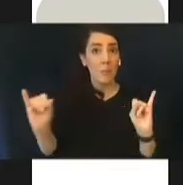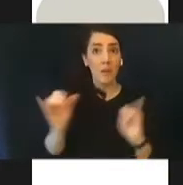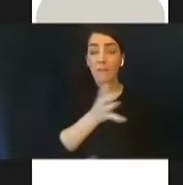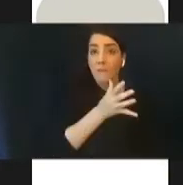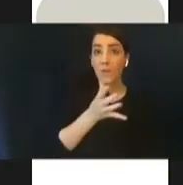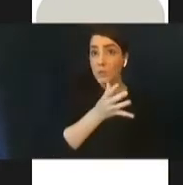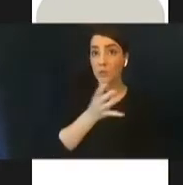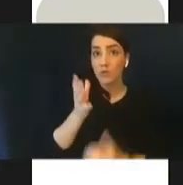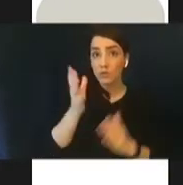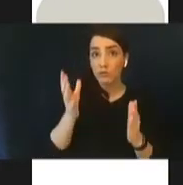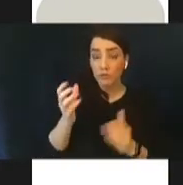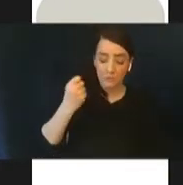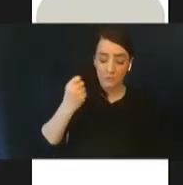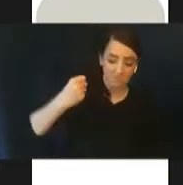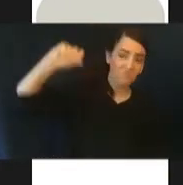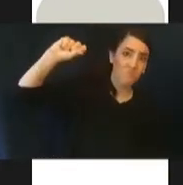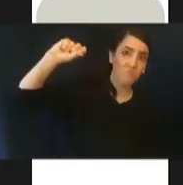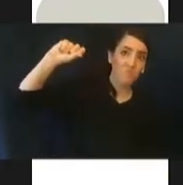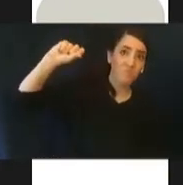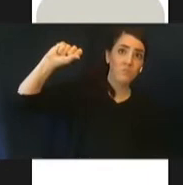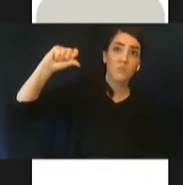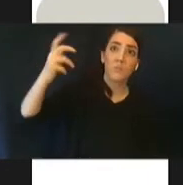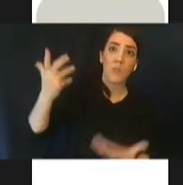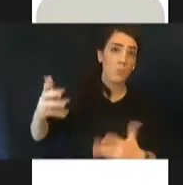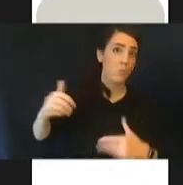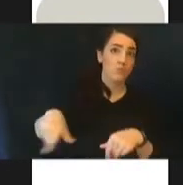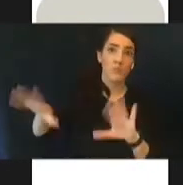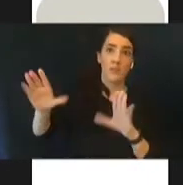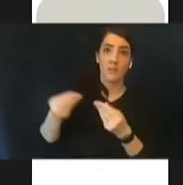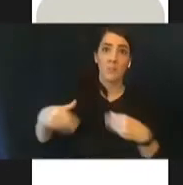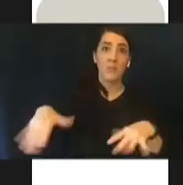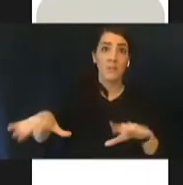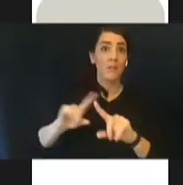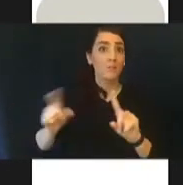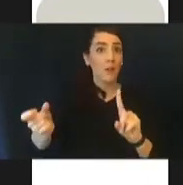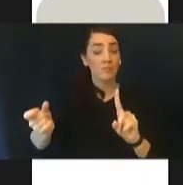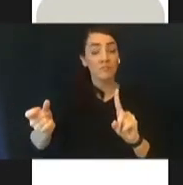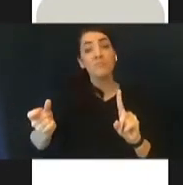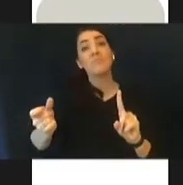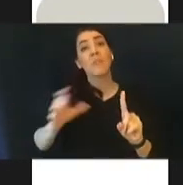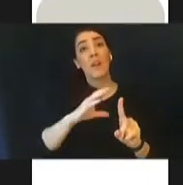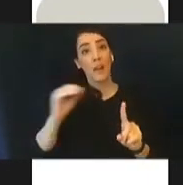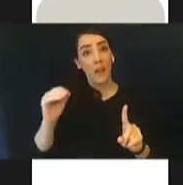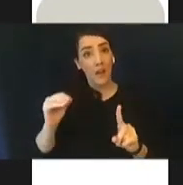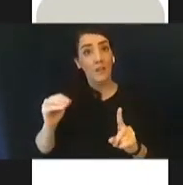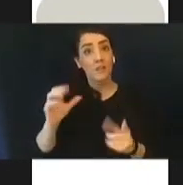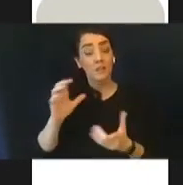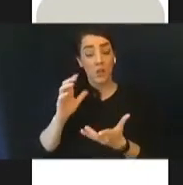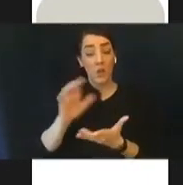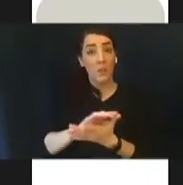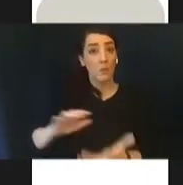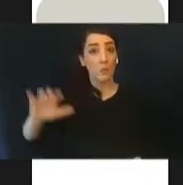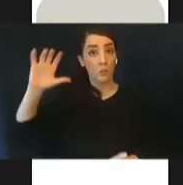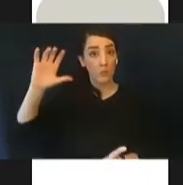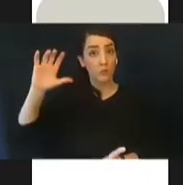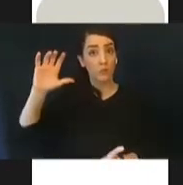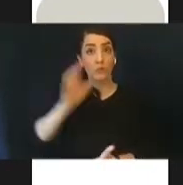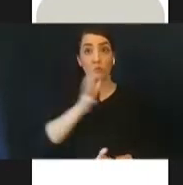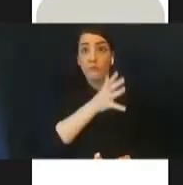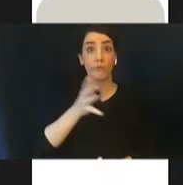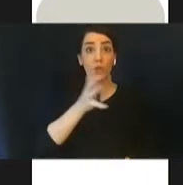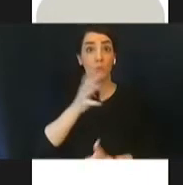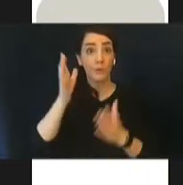resisted the collectivization. The wealthy and successful farmers who opposed collectivization were called kulaks